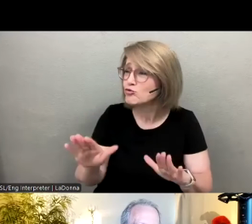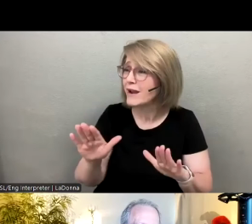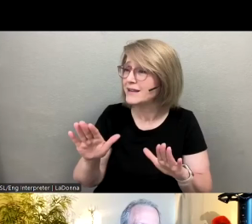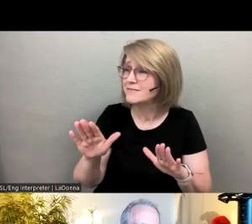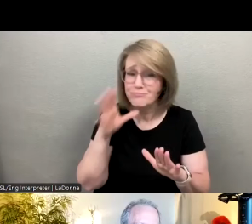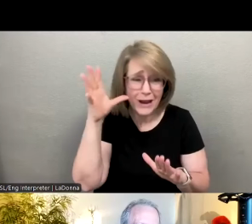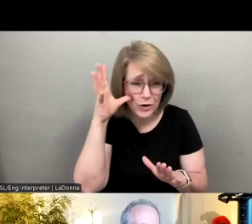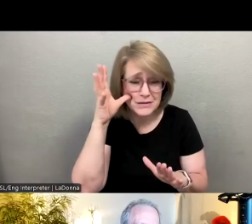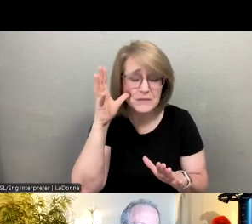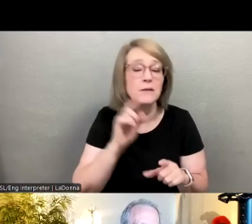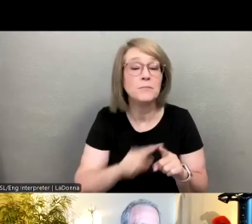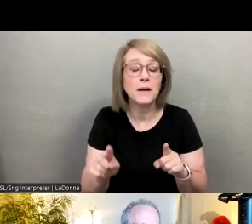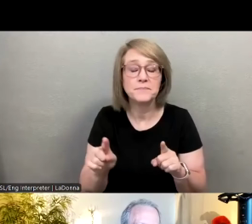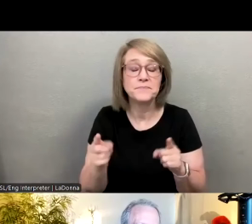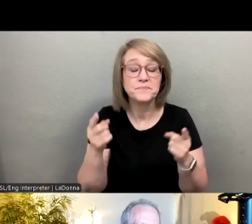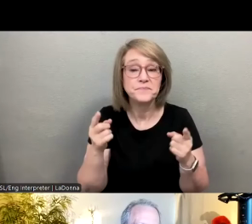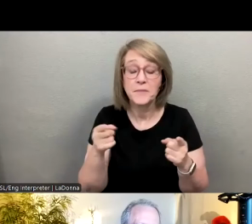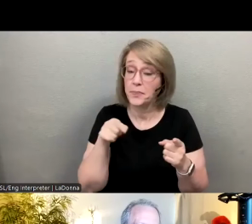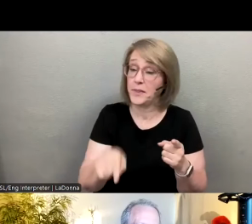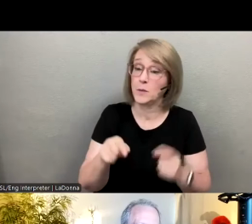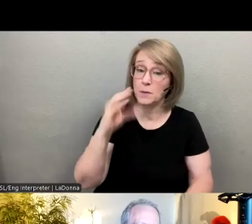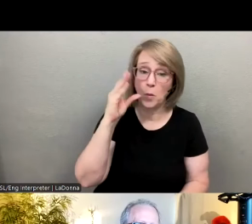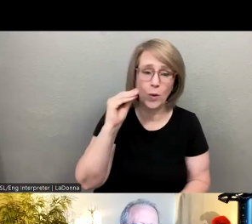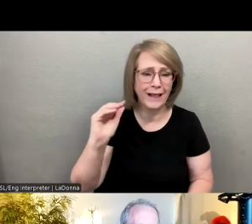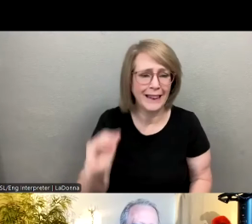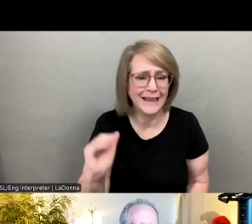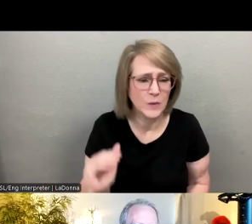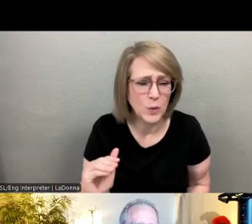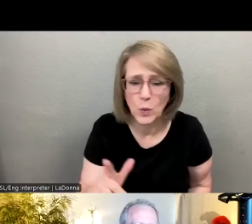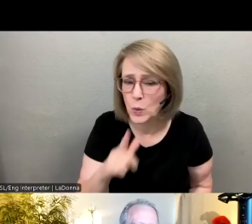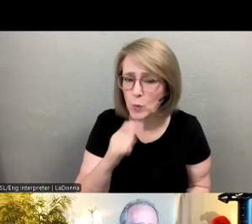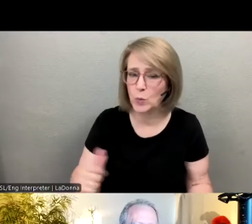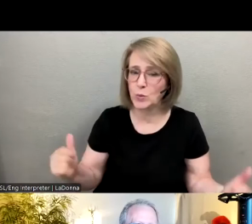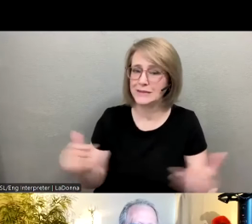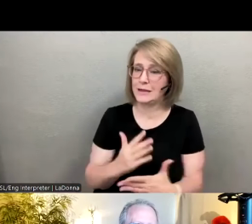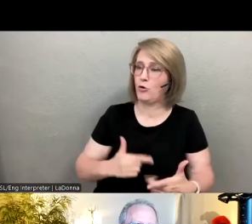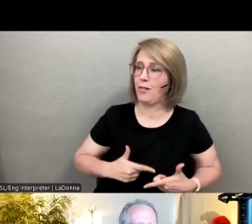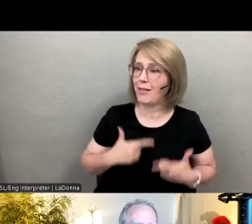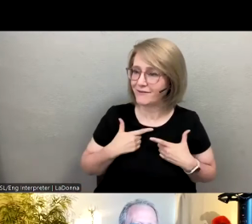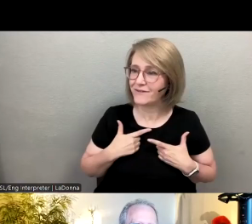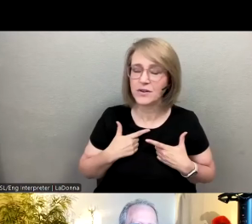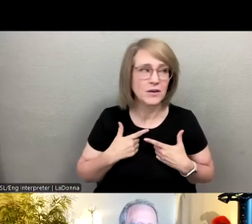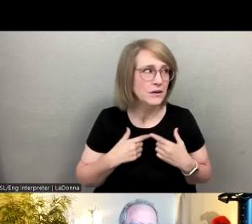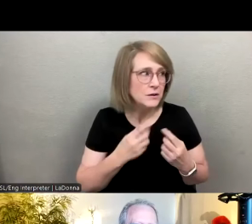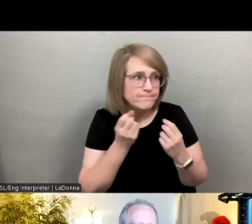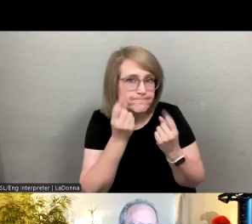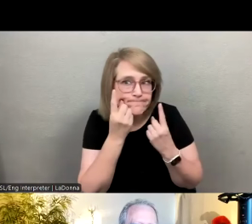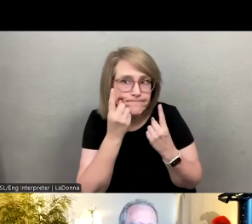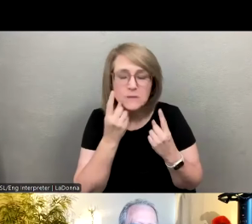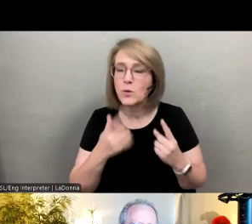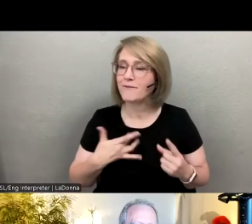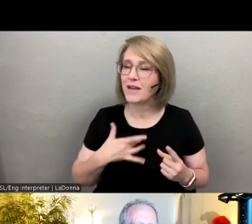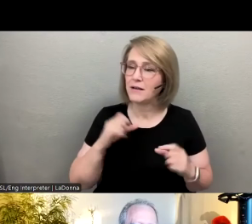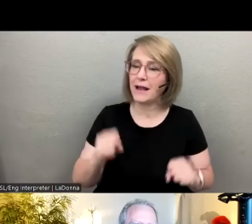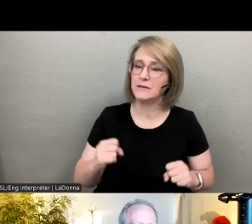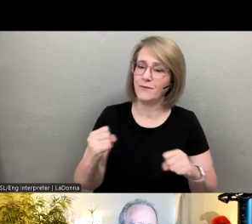boy that was a little just scared of life, scared of like, are people going to really see? And so I always felt like I had to fight and I had to